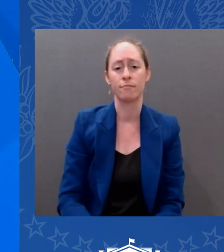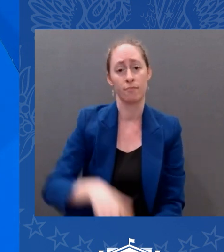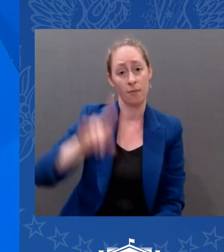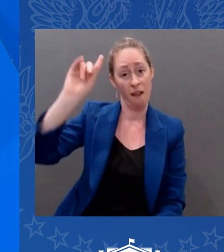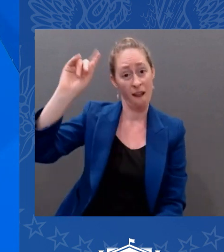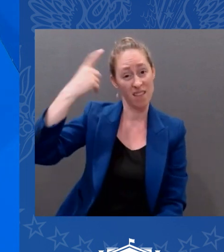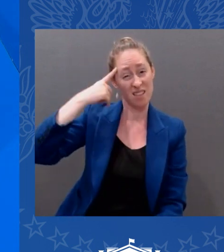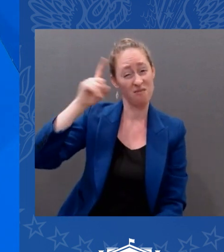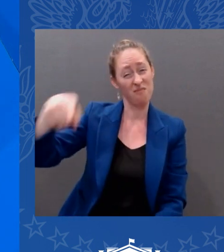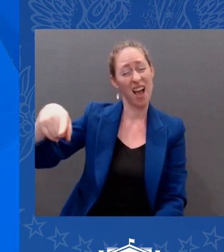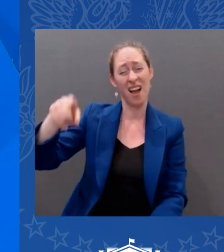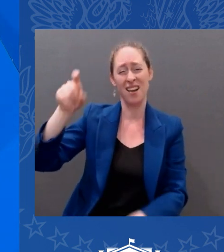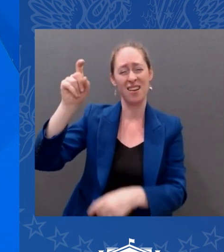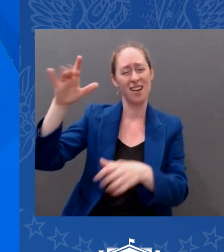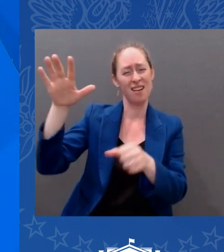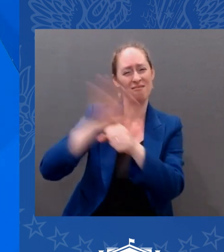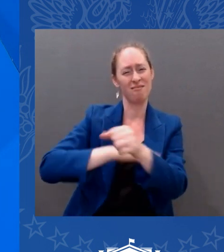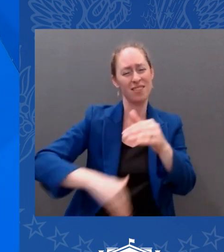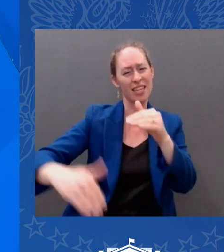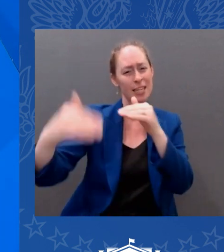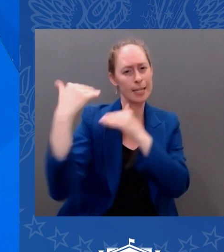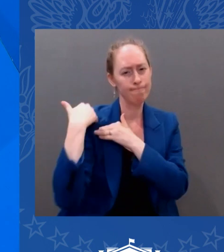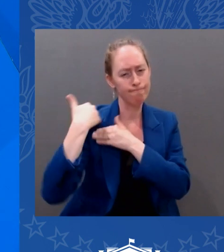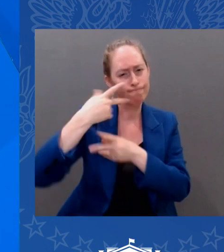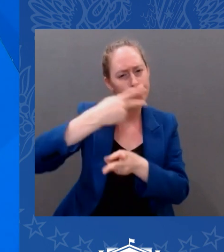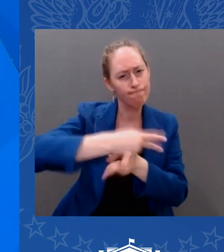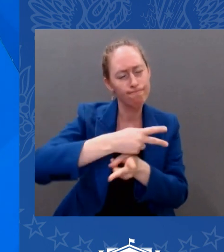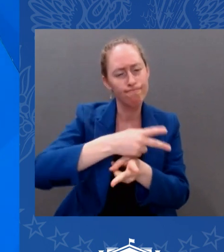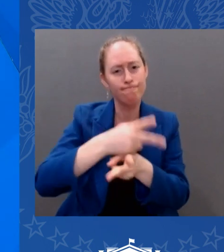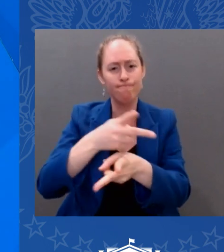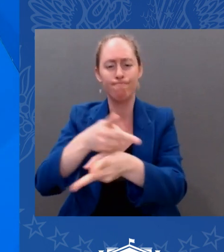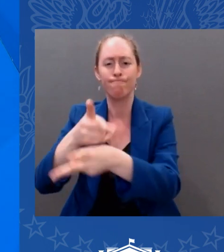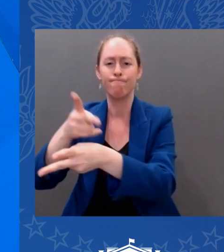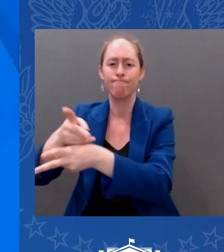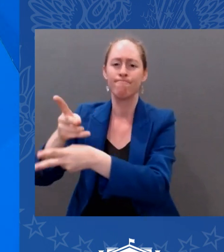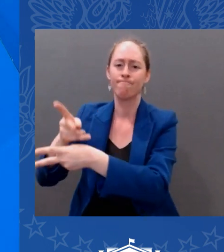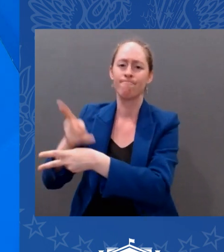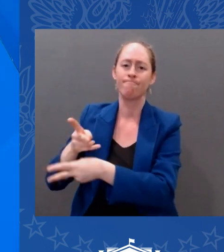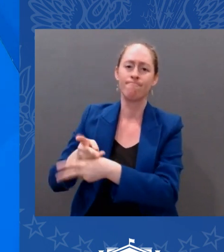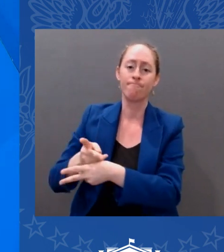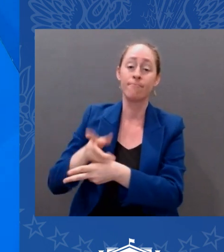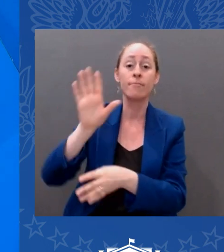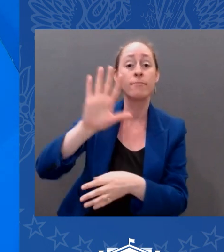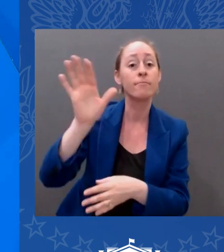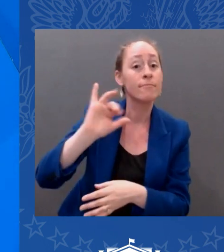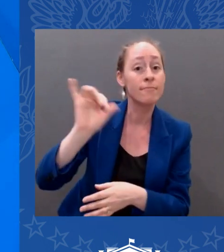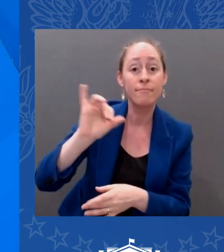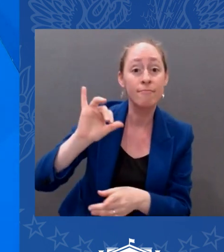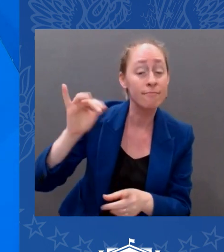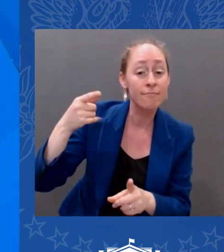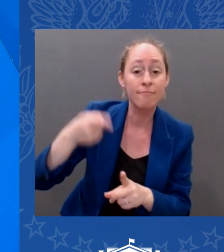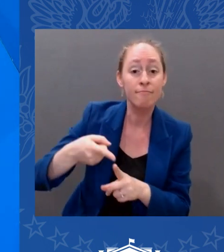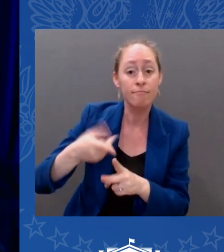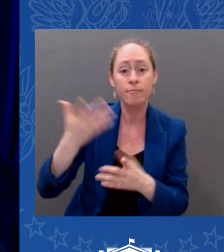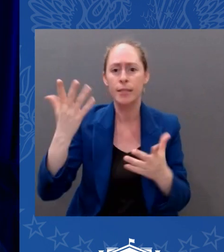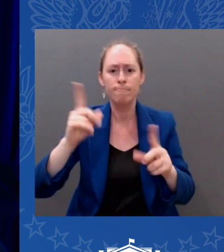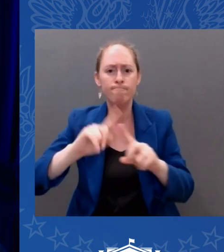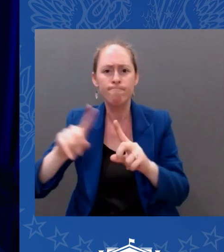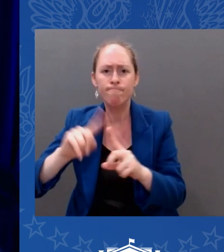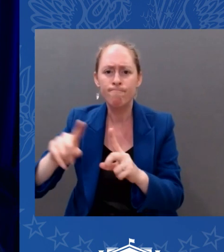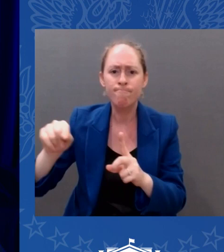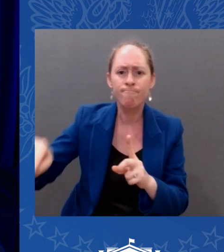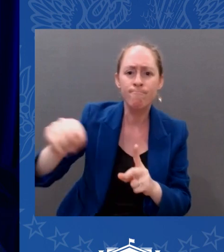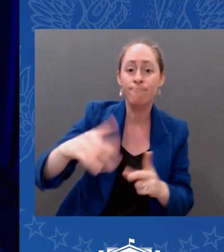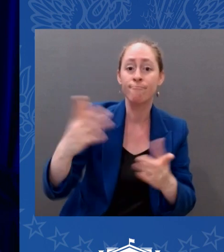modernizing multilateral development banks to better address the challenges of today and of the future. For example, many countries in our